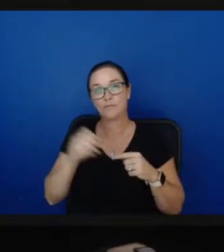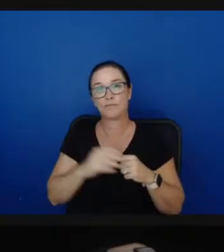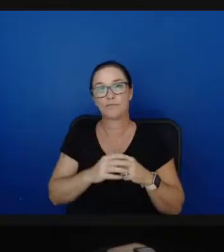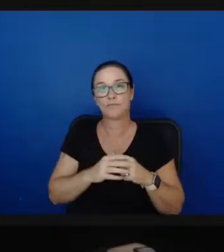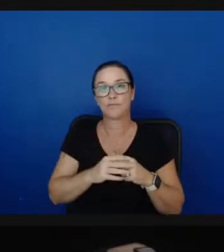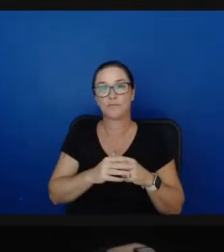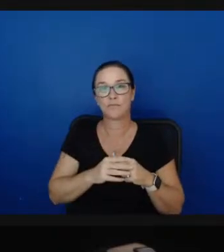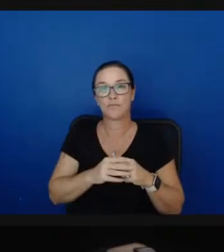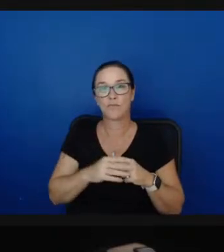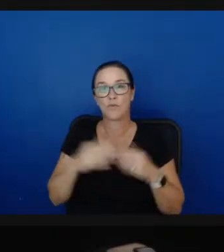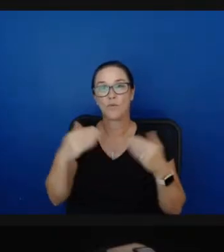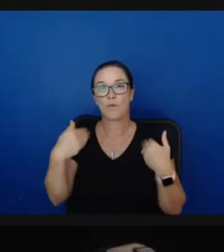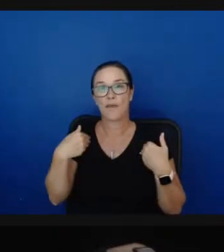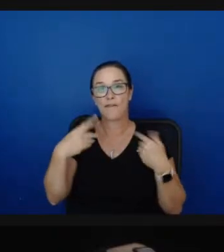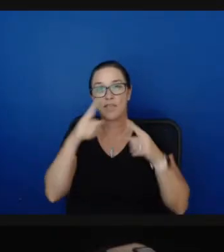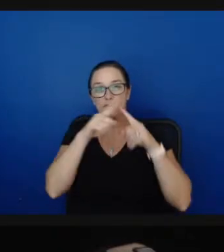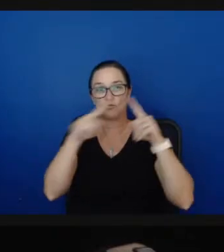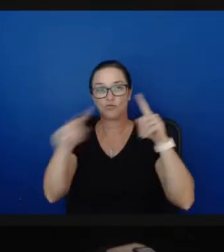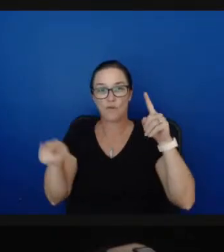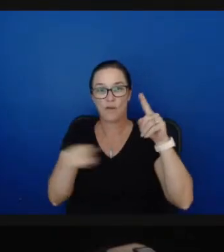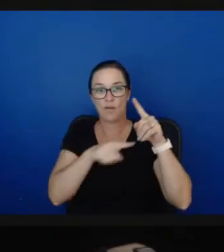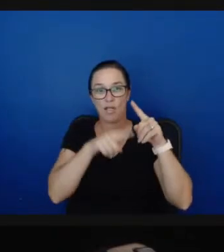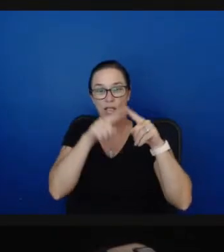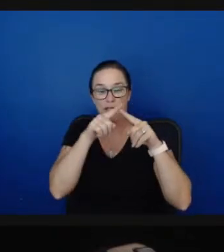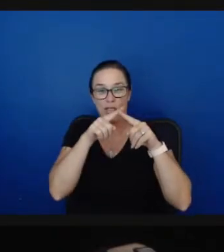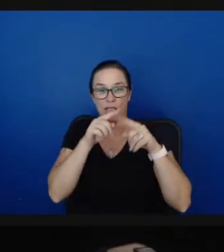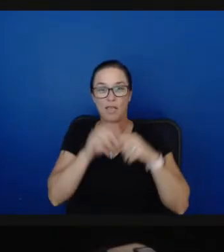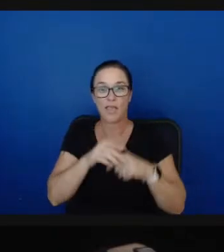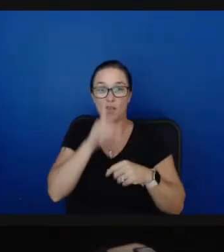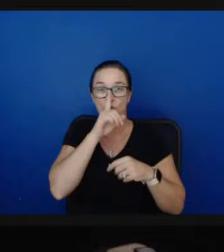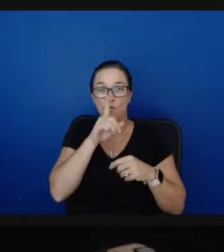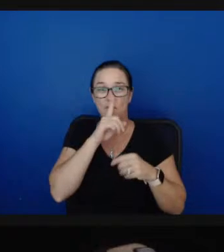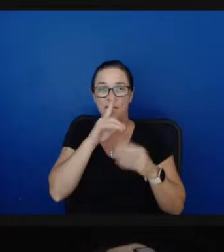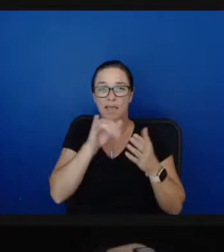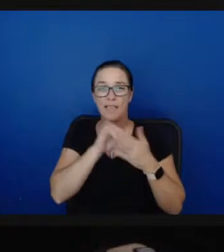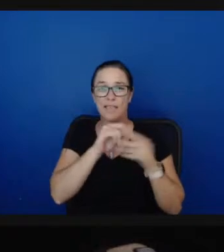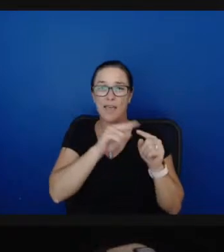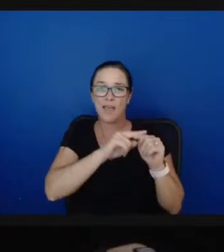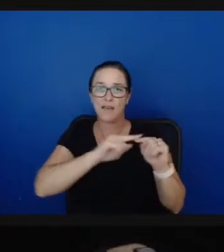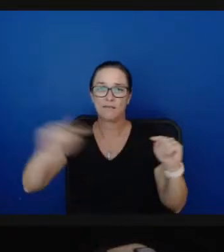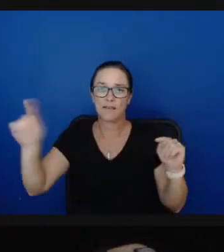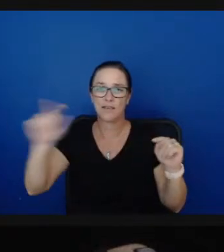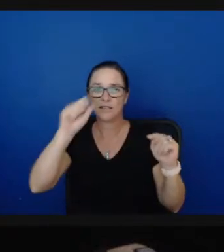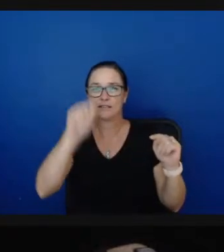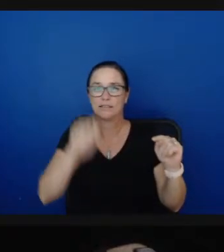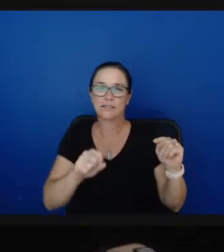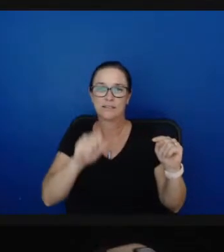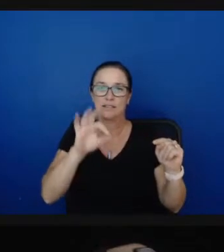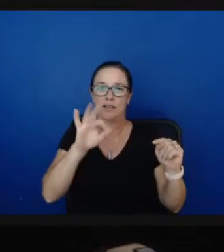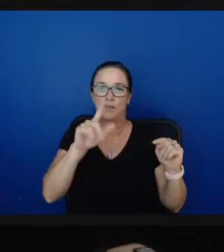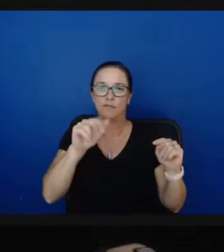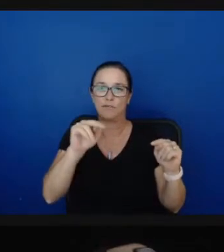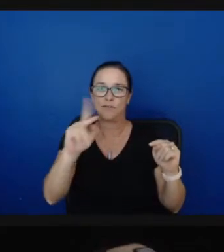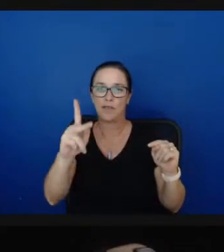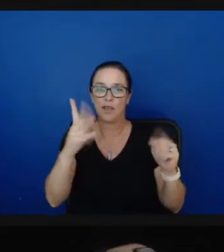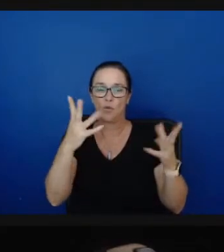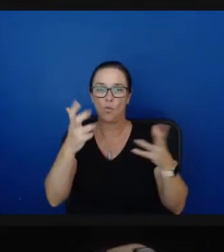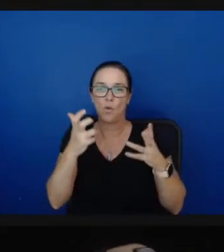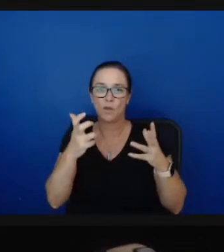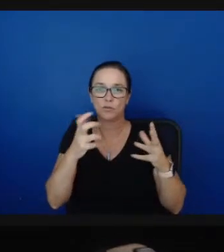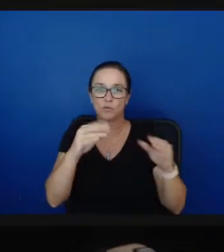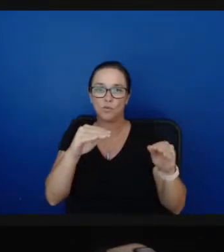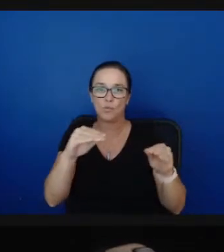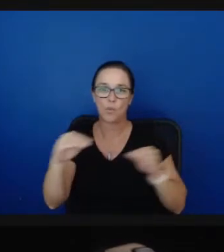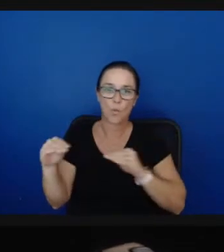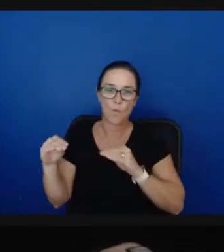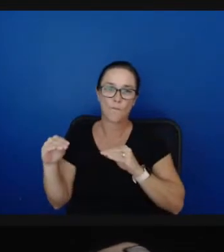triangle right in here, right? And how really this whole south flank, it wants to move